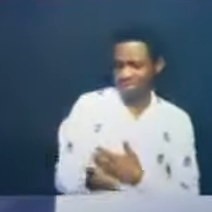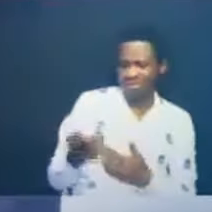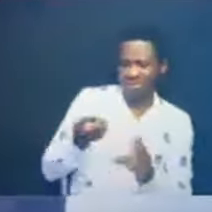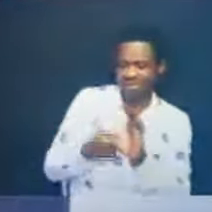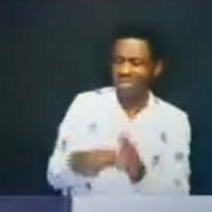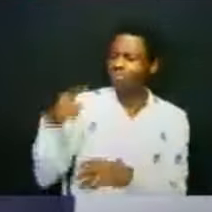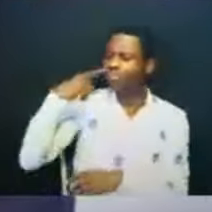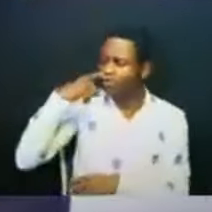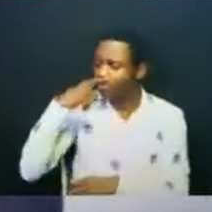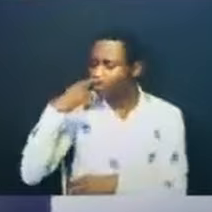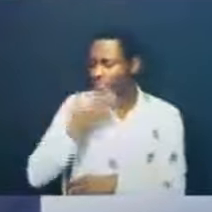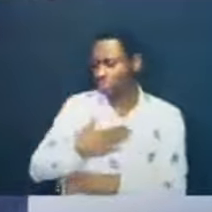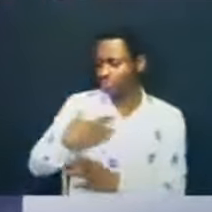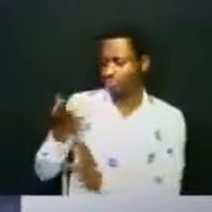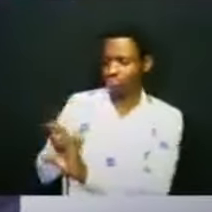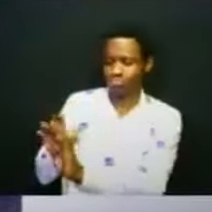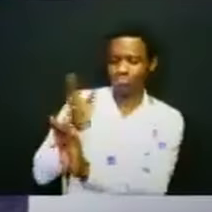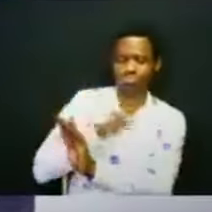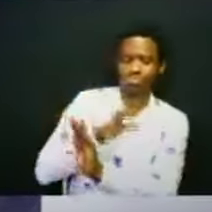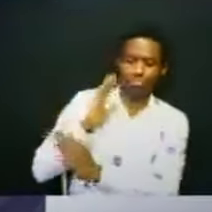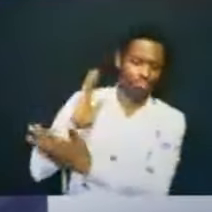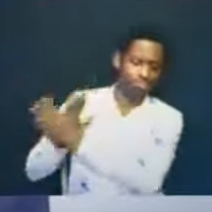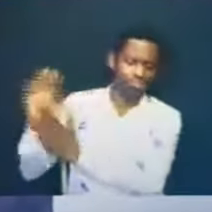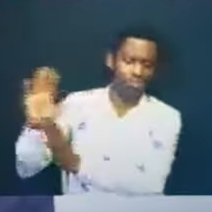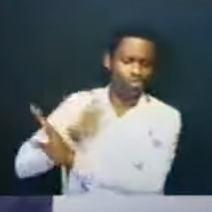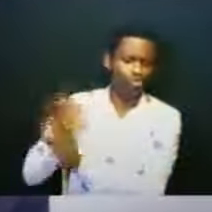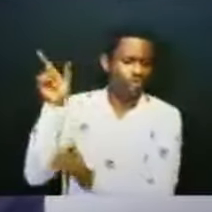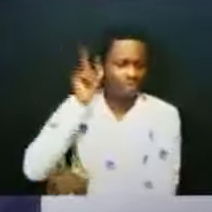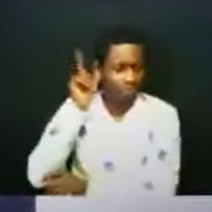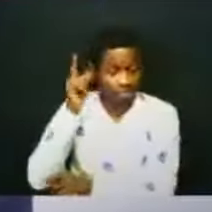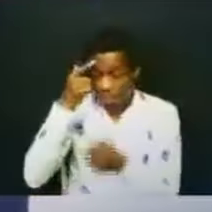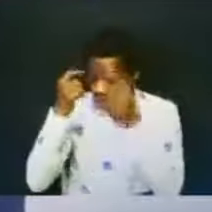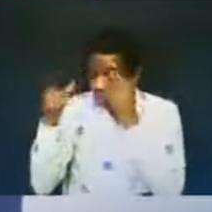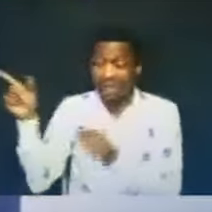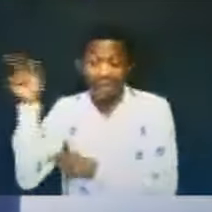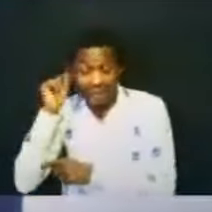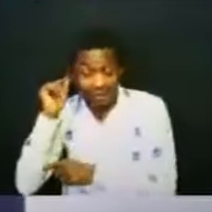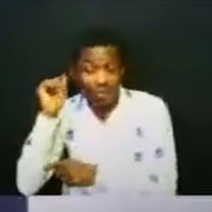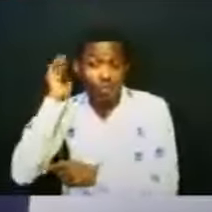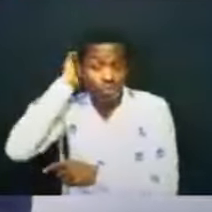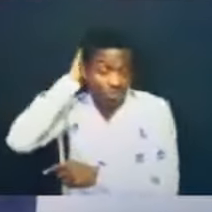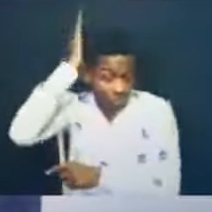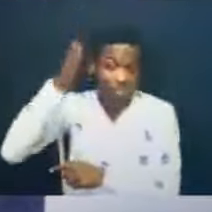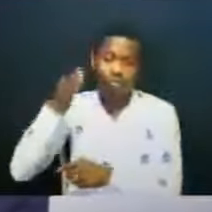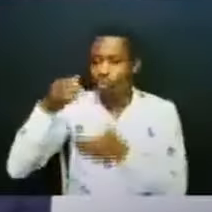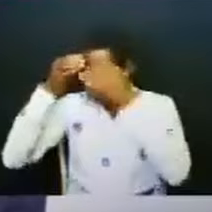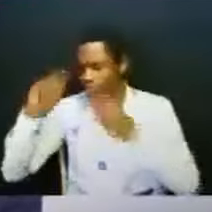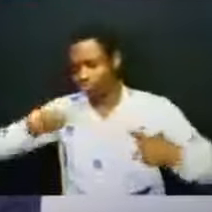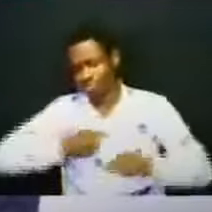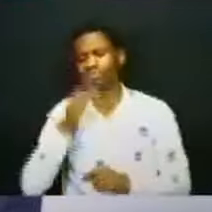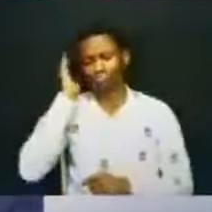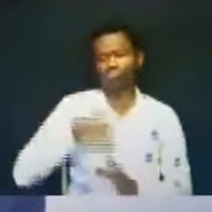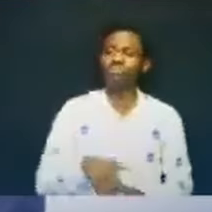someone who is not present, let's be wary about them. They are going to cause bitterness Bribiema obi ba wo nchan